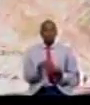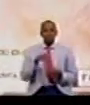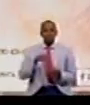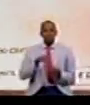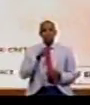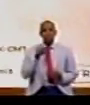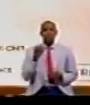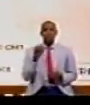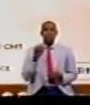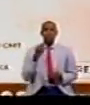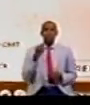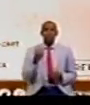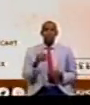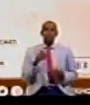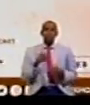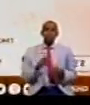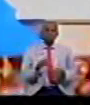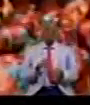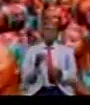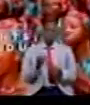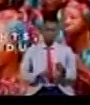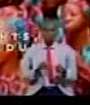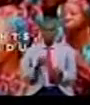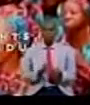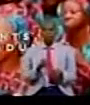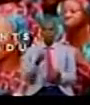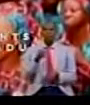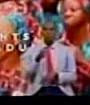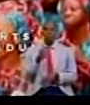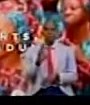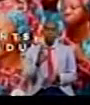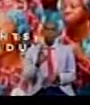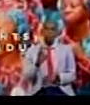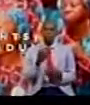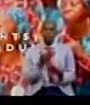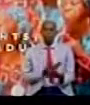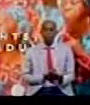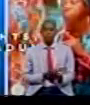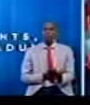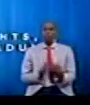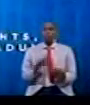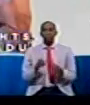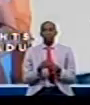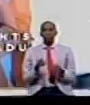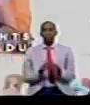You will make it. I will make it in the name of Jesus Christ. We